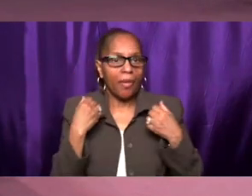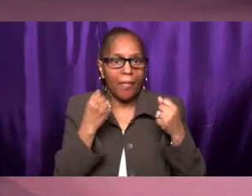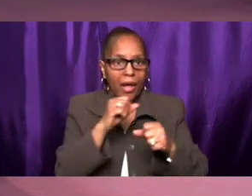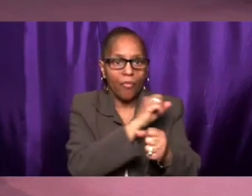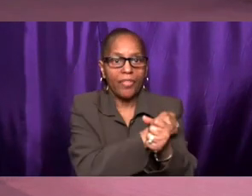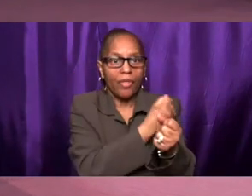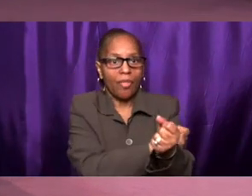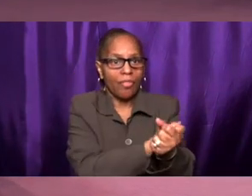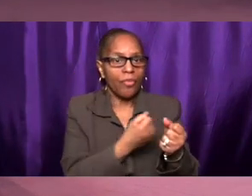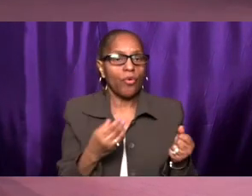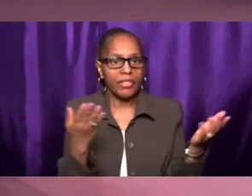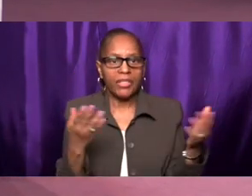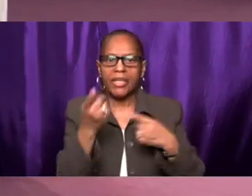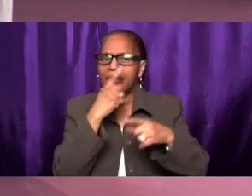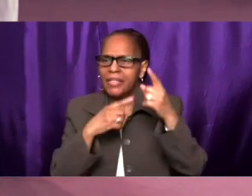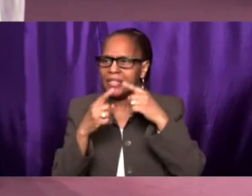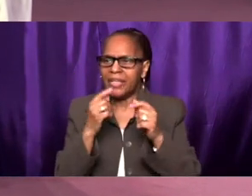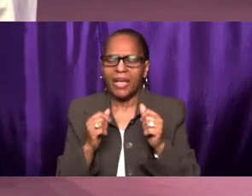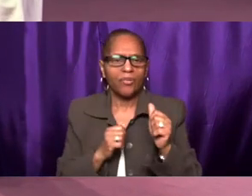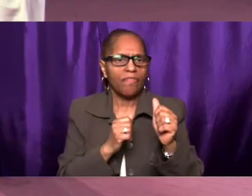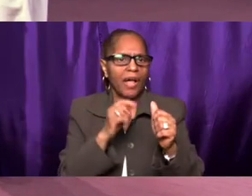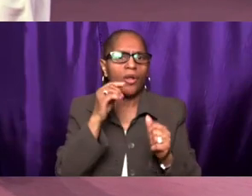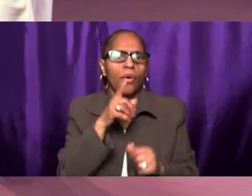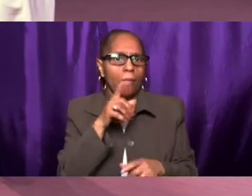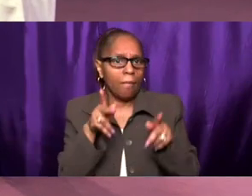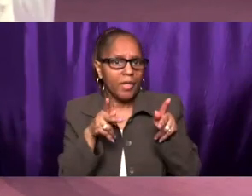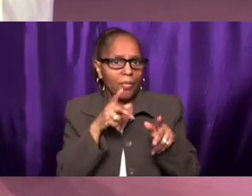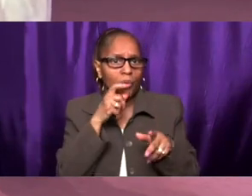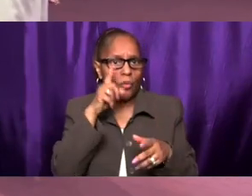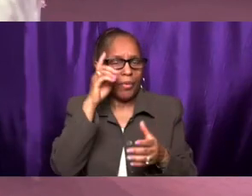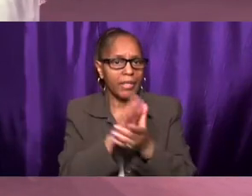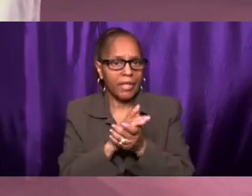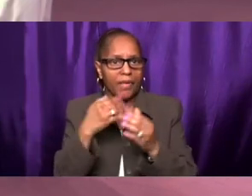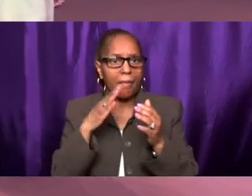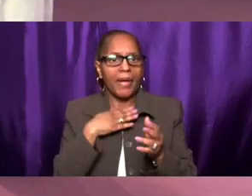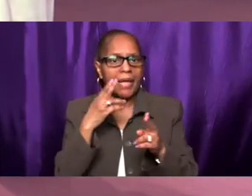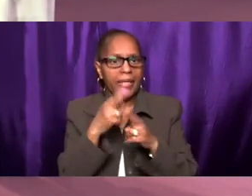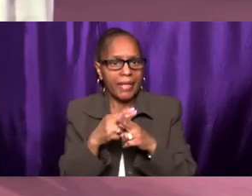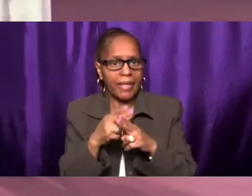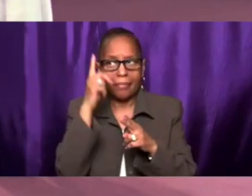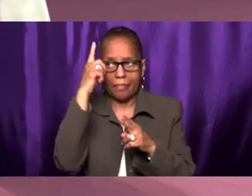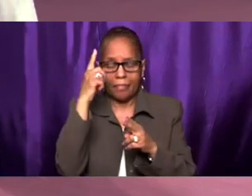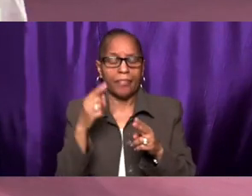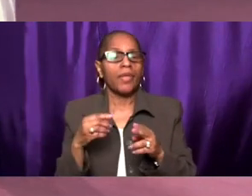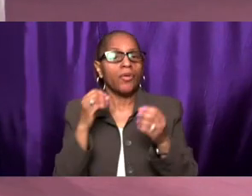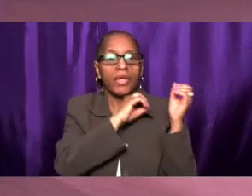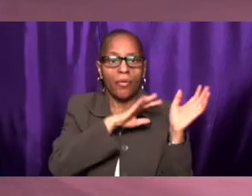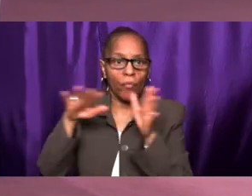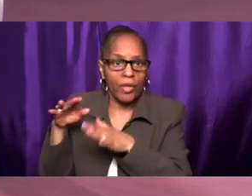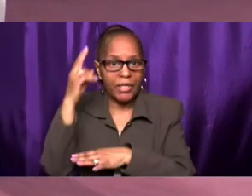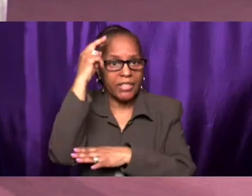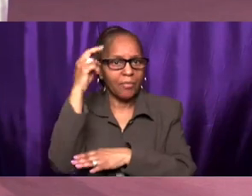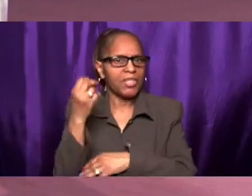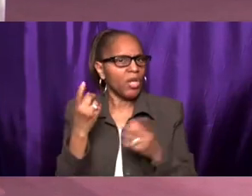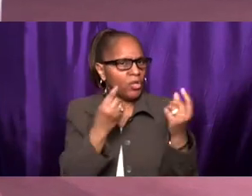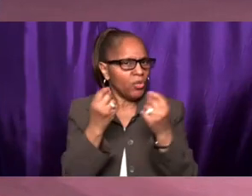the authority? These signs shall follow them that believe in my name. They shall cast out devils. Do you understand that you don't have to put